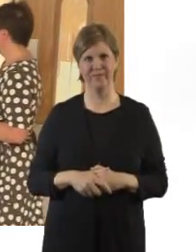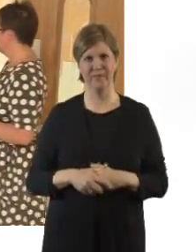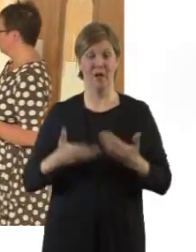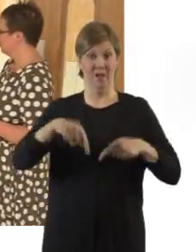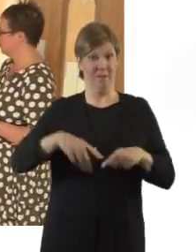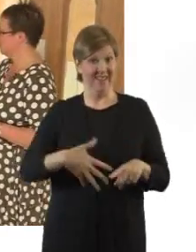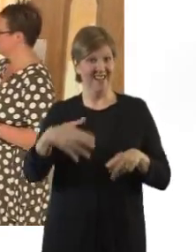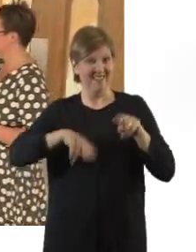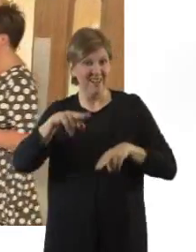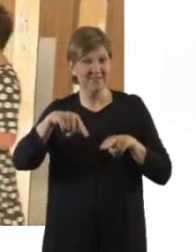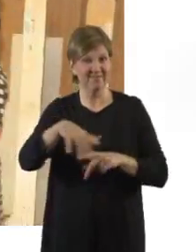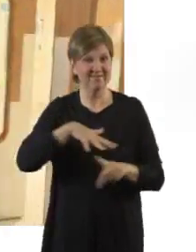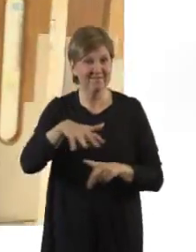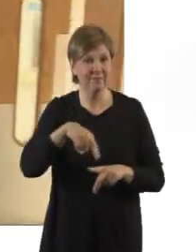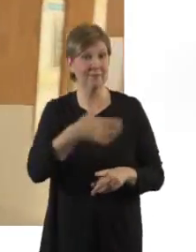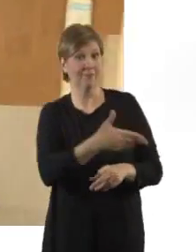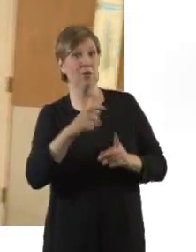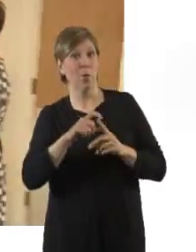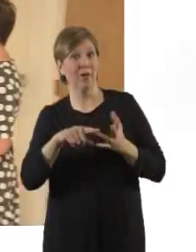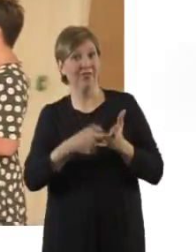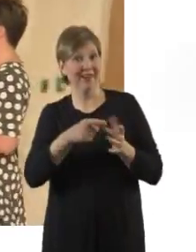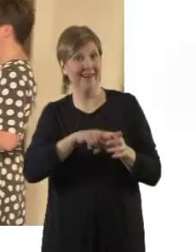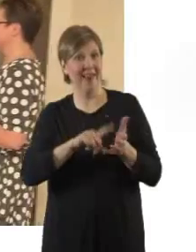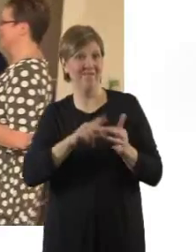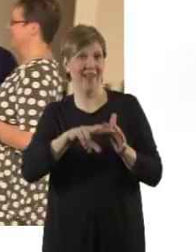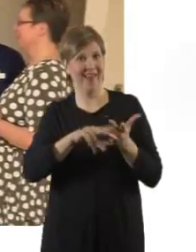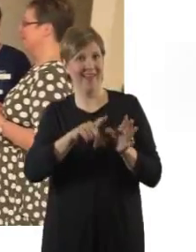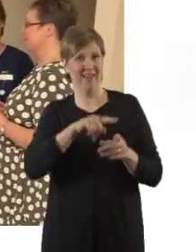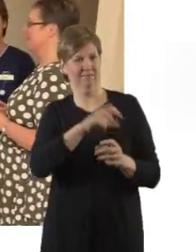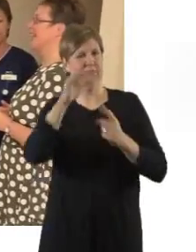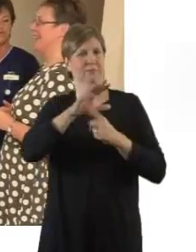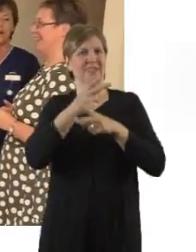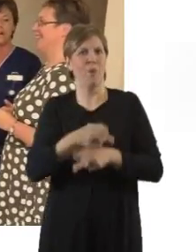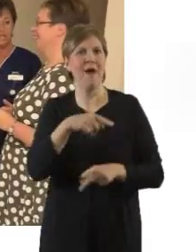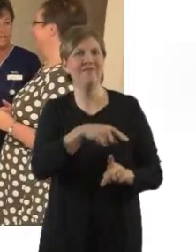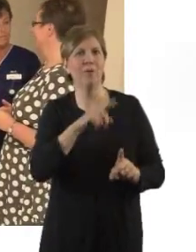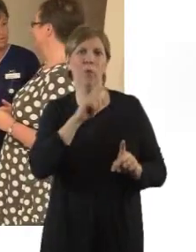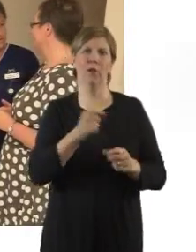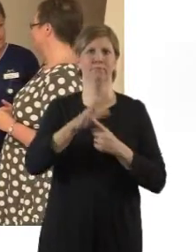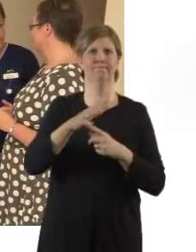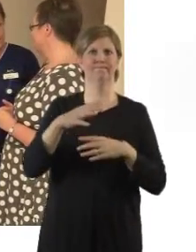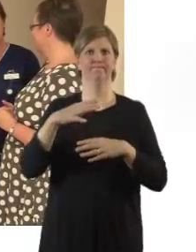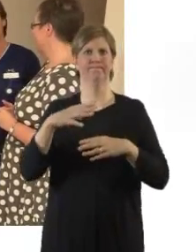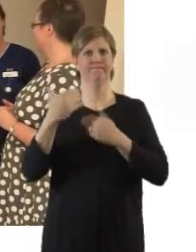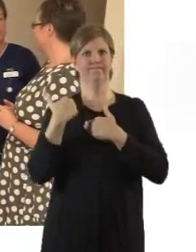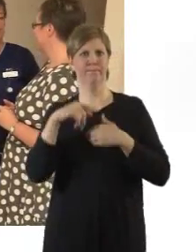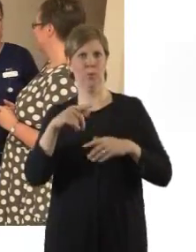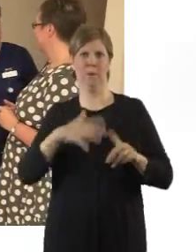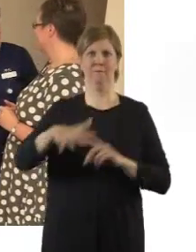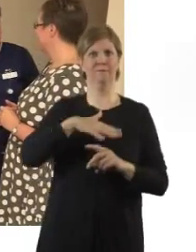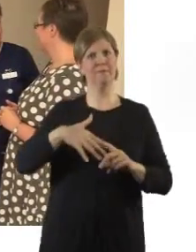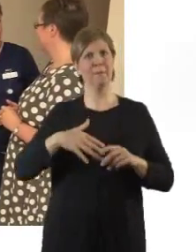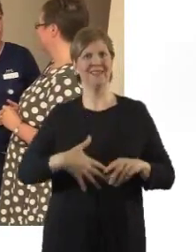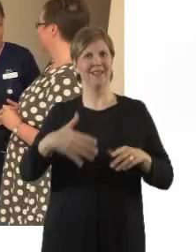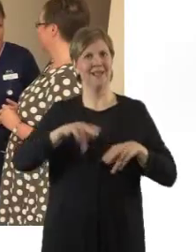is the triage area, and this is Dorothy Findlay. She's the senior charge midwife who's responsible for triage, labour ward and theatres, and she's going